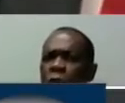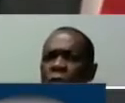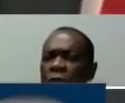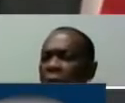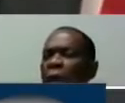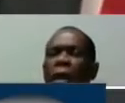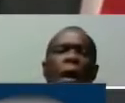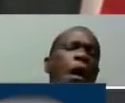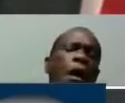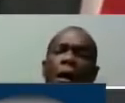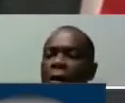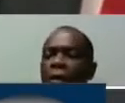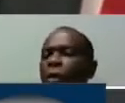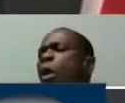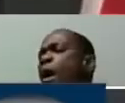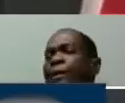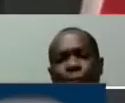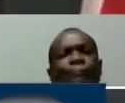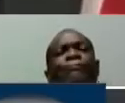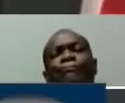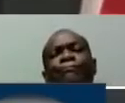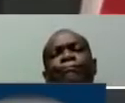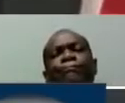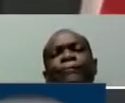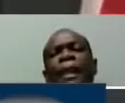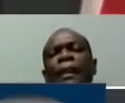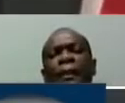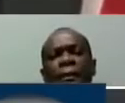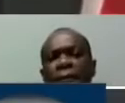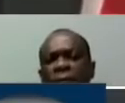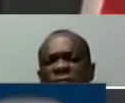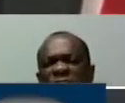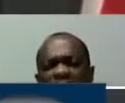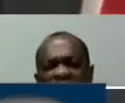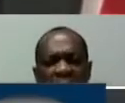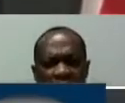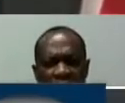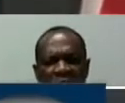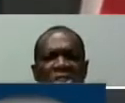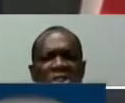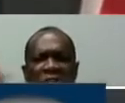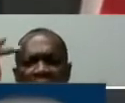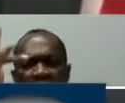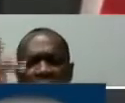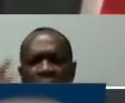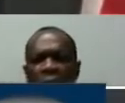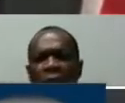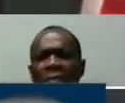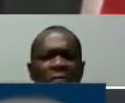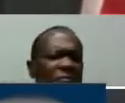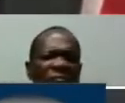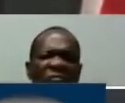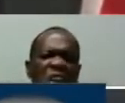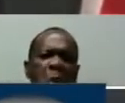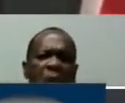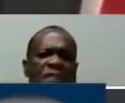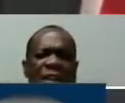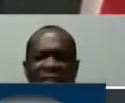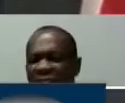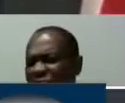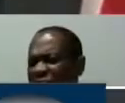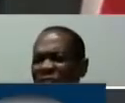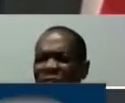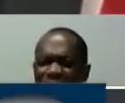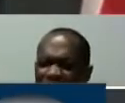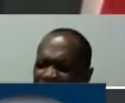It's like saying that tires blow out and the car crash and kill people, so we shouldn't use tires on cars. That's the level of that